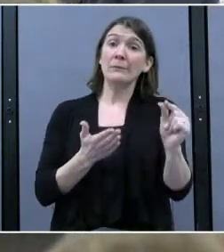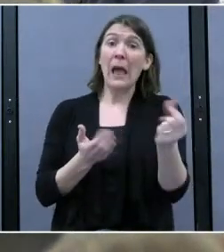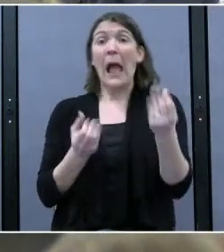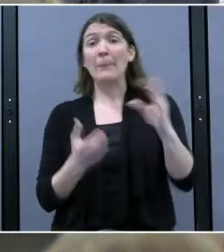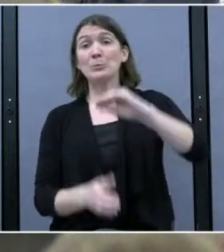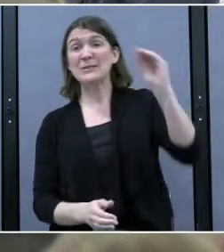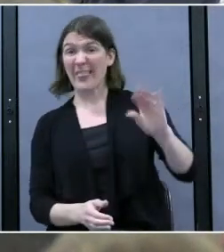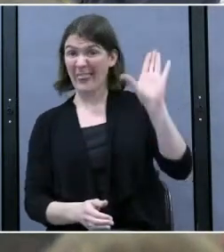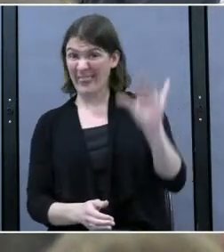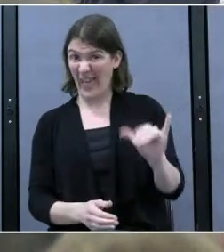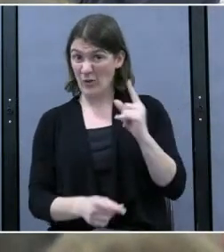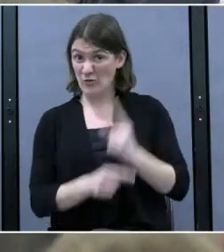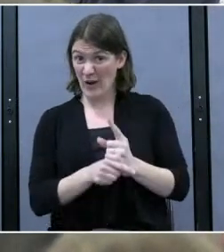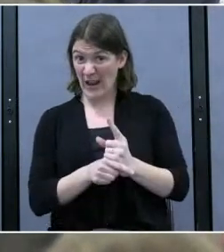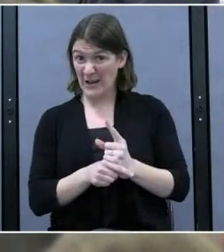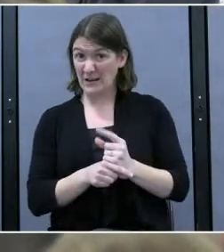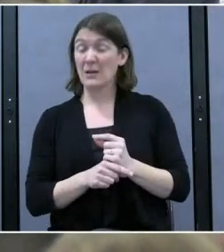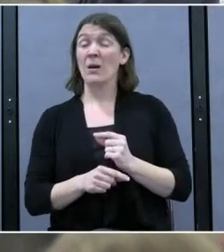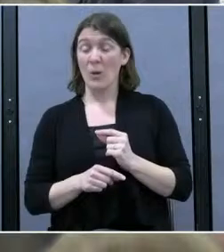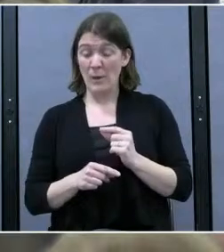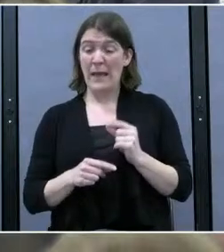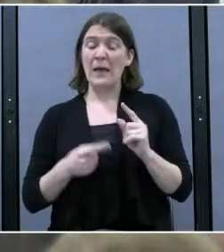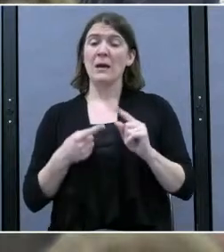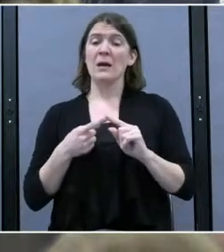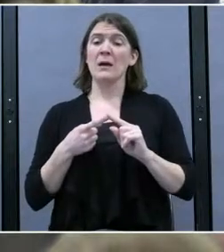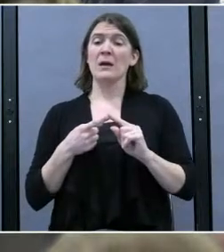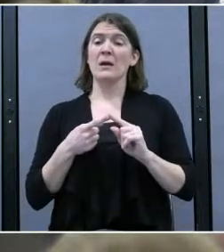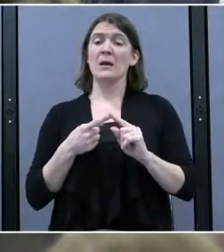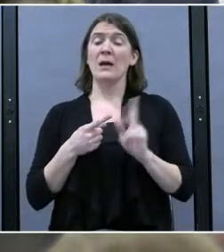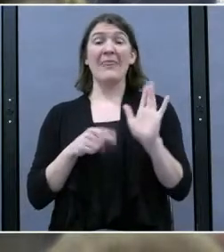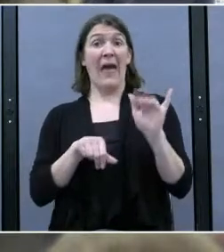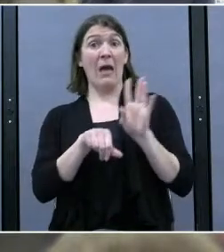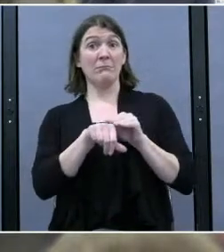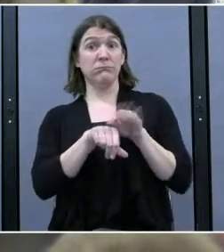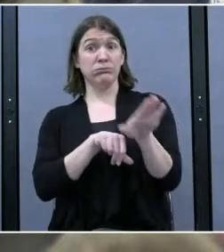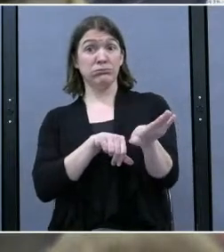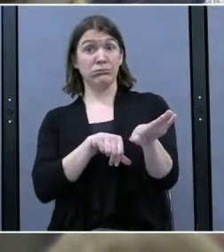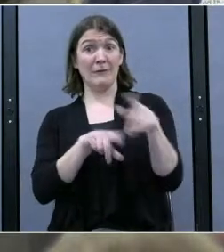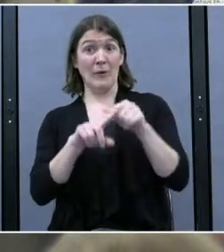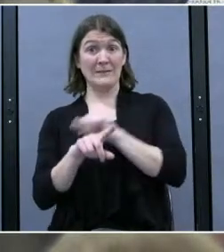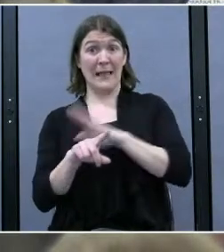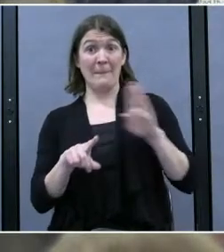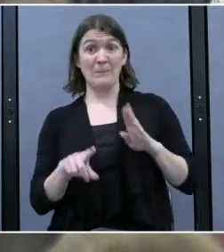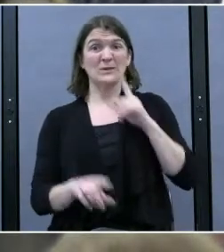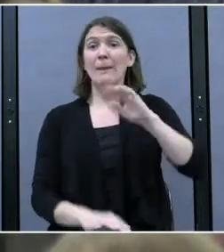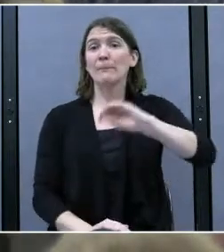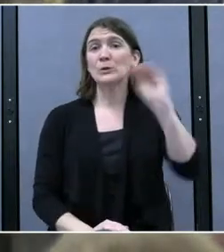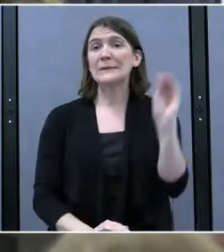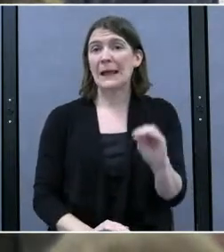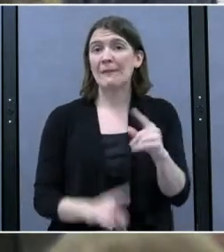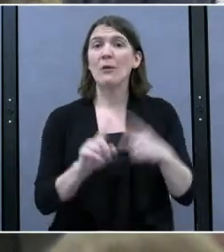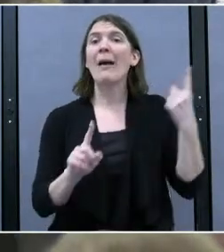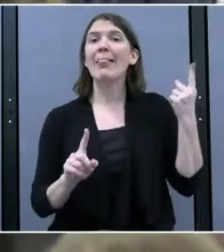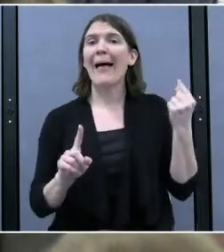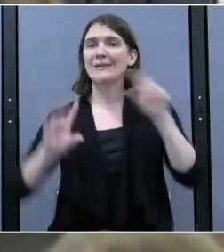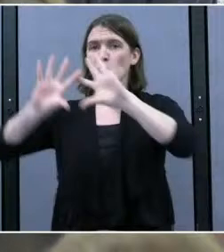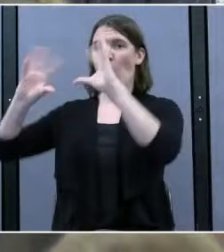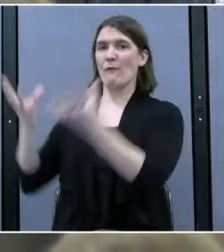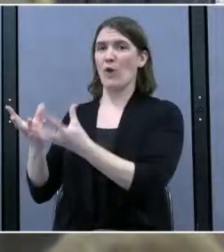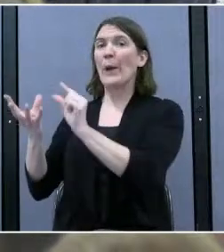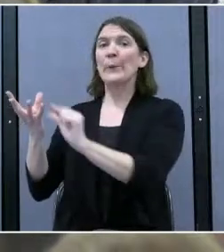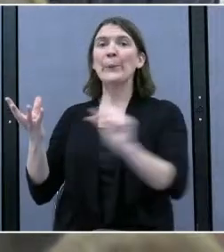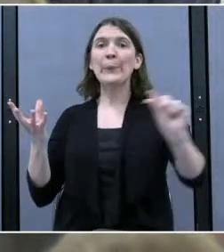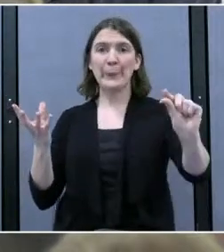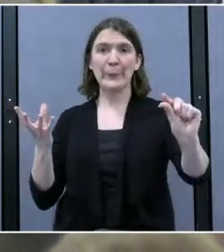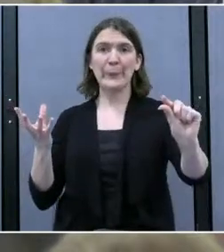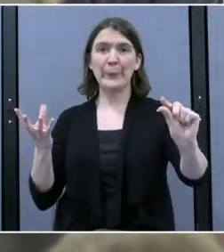of the budget is. Your advisement from the select board is a percentage of last year's budget that went